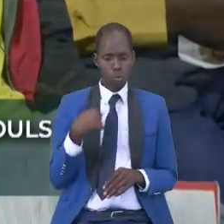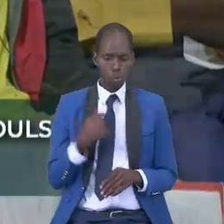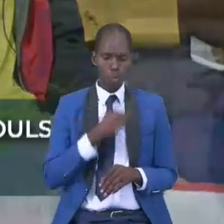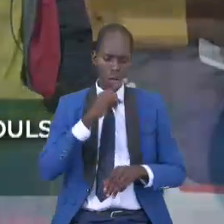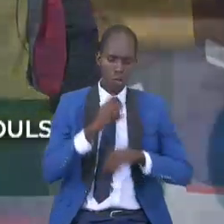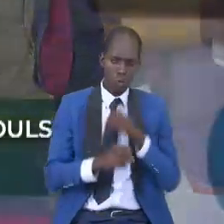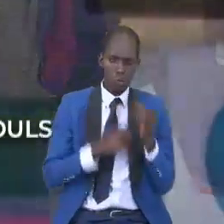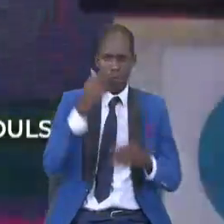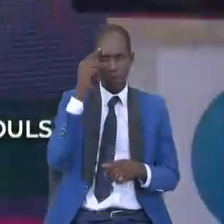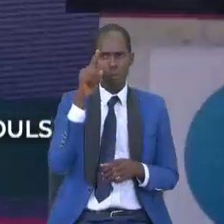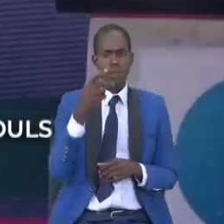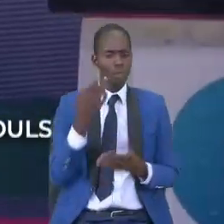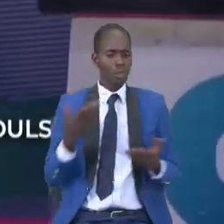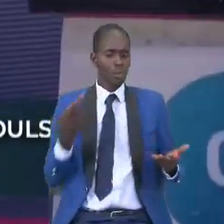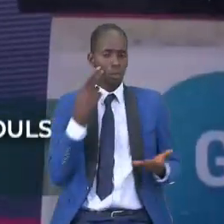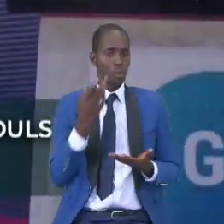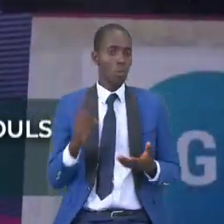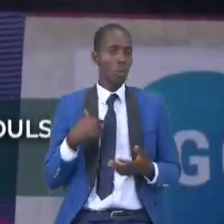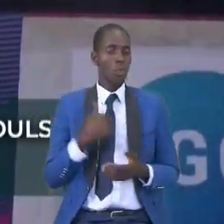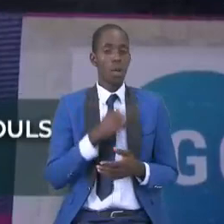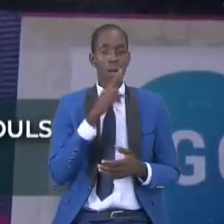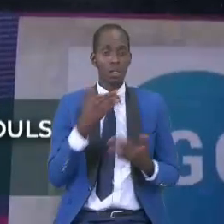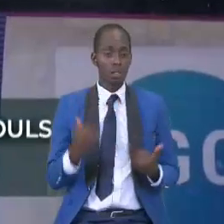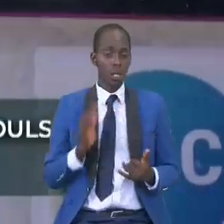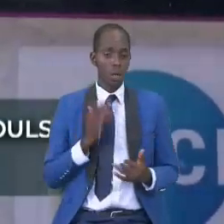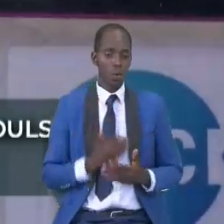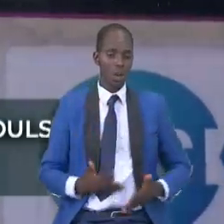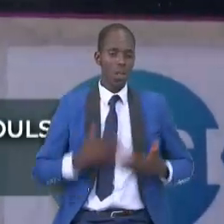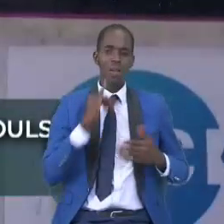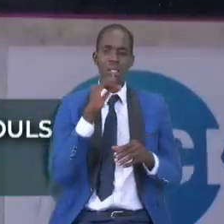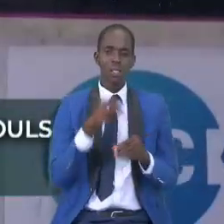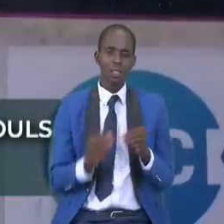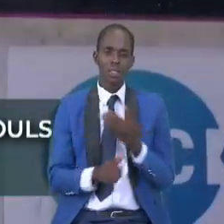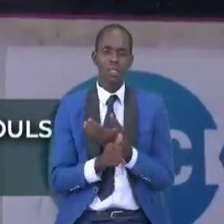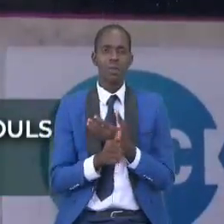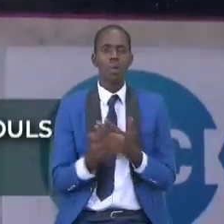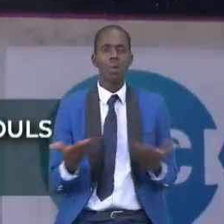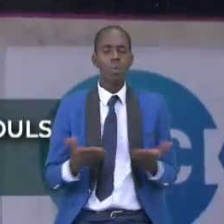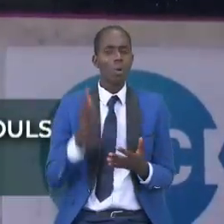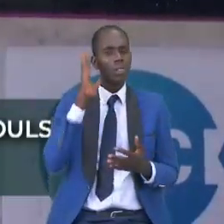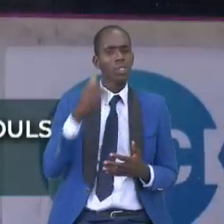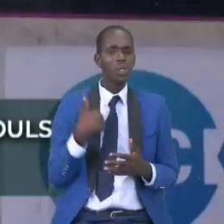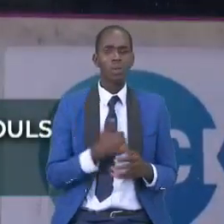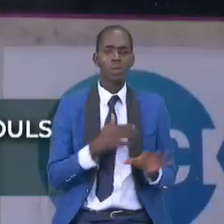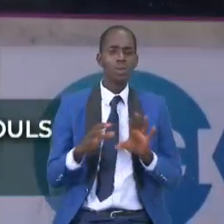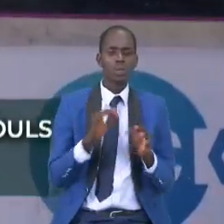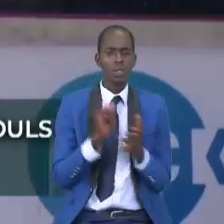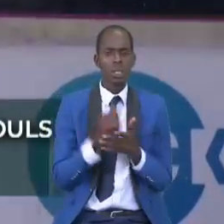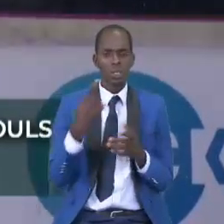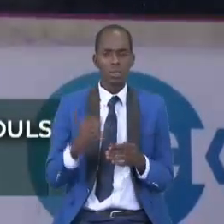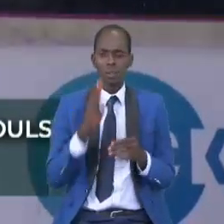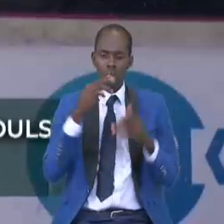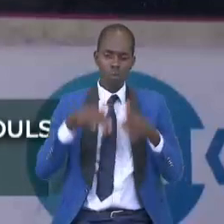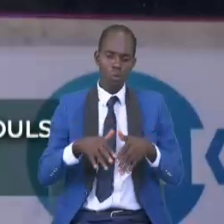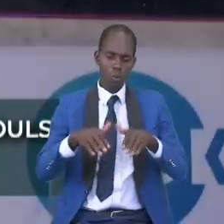lives in danger. What shall we do that the sea may become unto us? For the sea wrought and